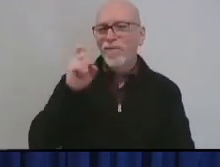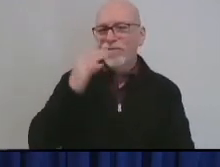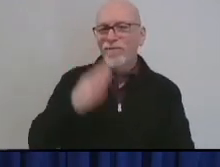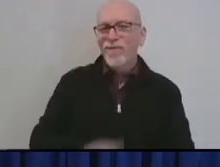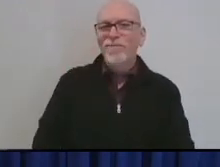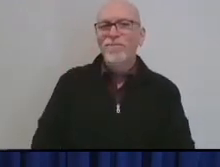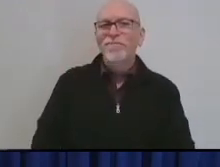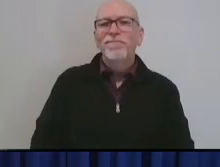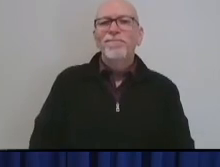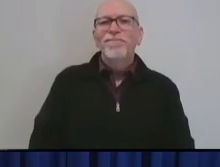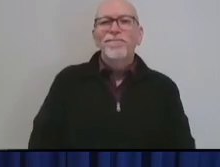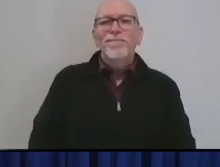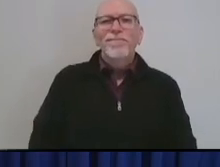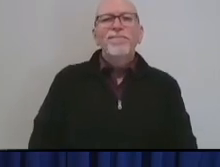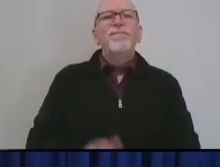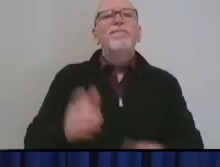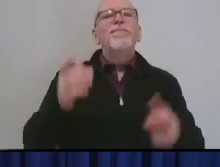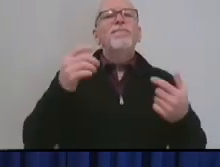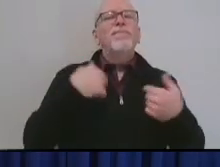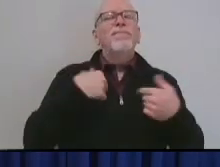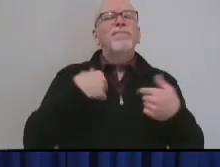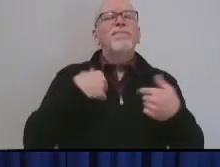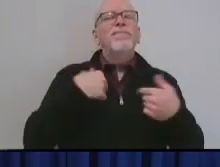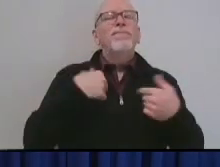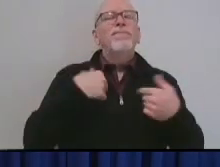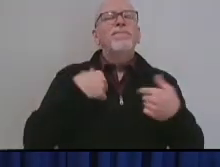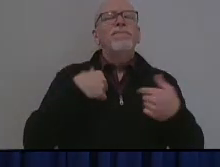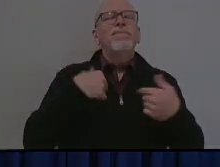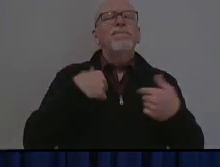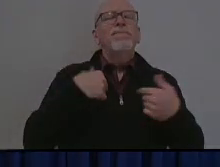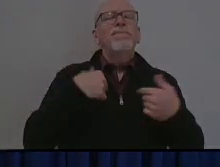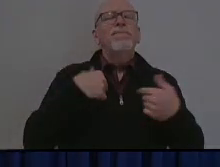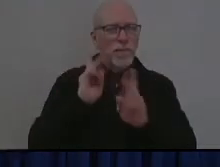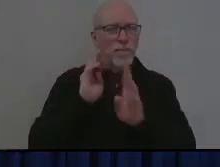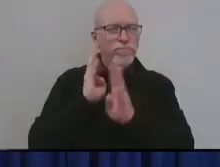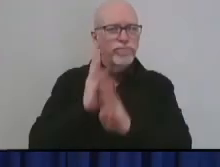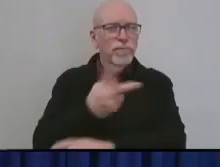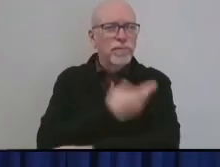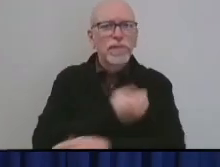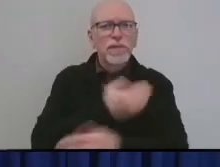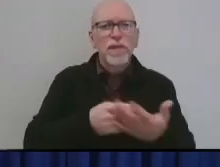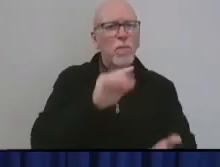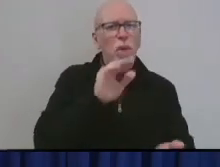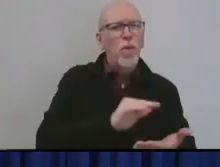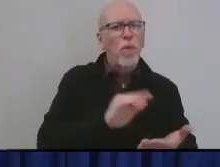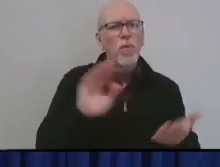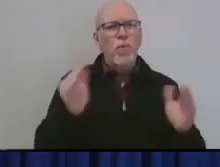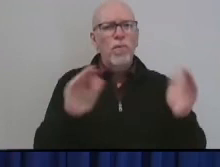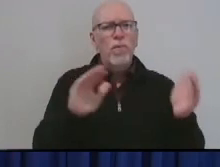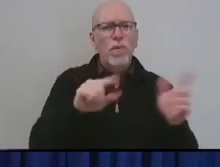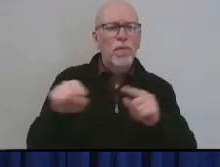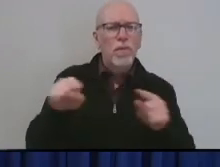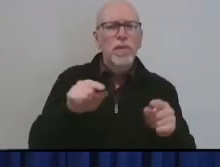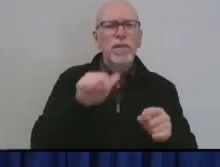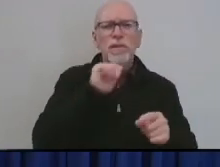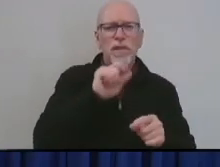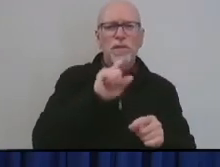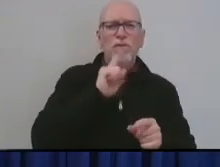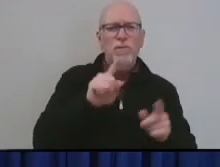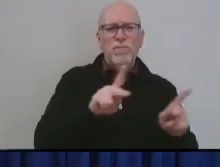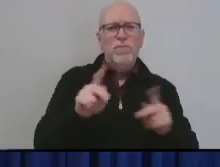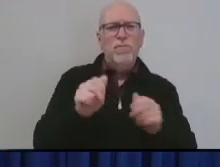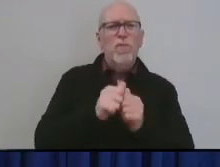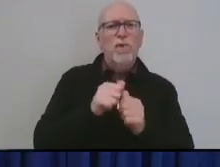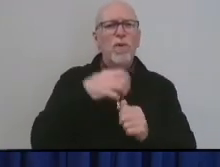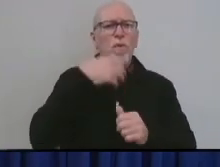at vaccination rates by county on doesn't necessarily correlate with the elderly population.